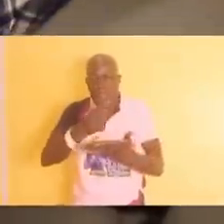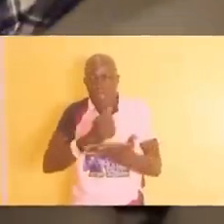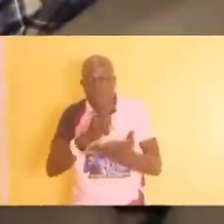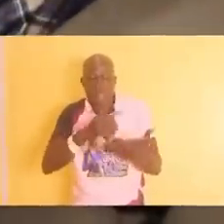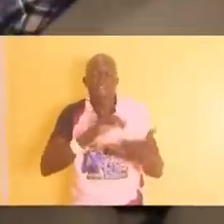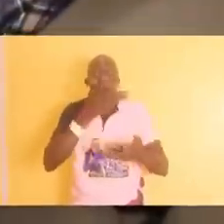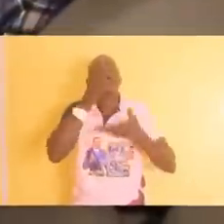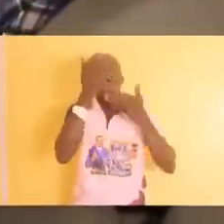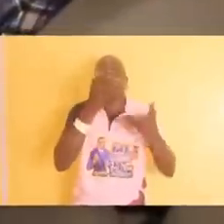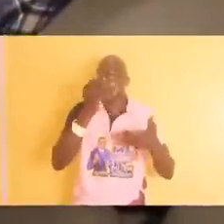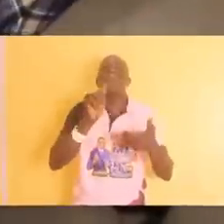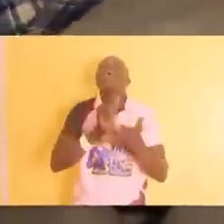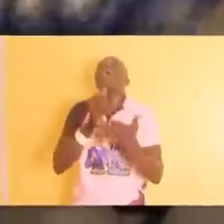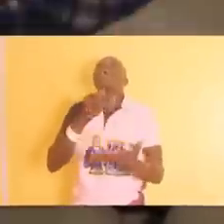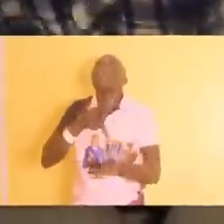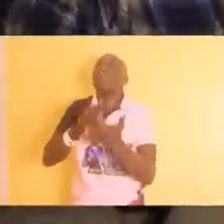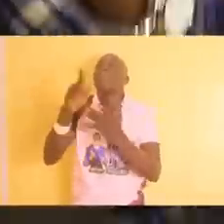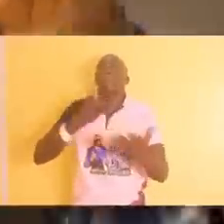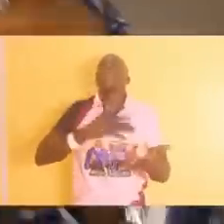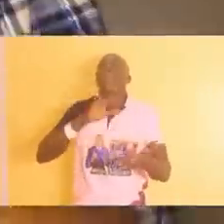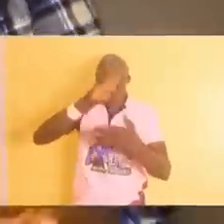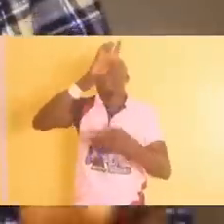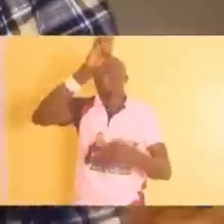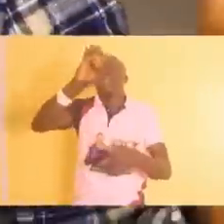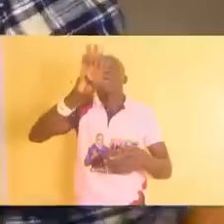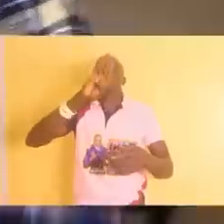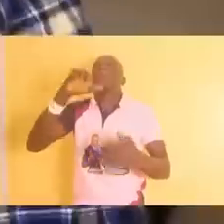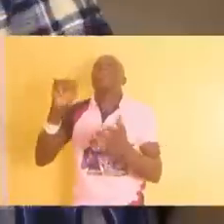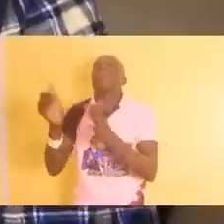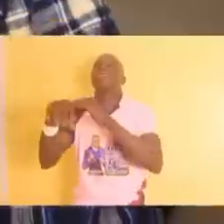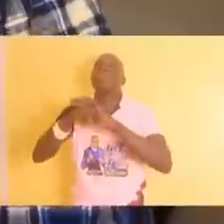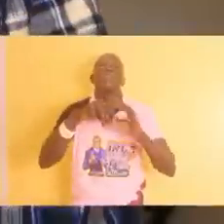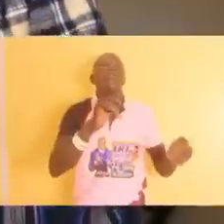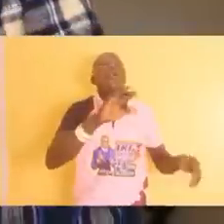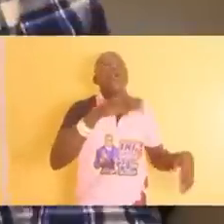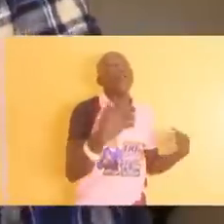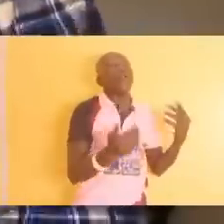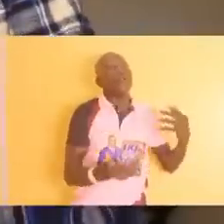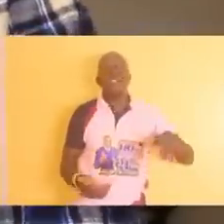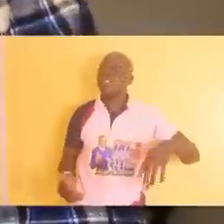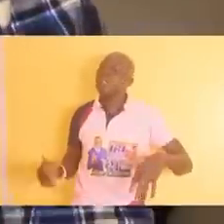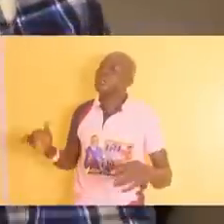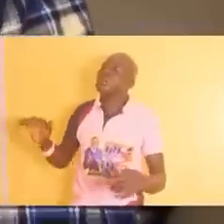amen you shout pay up my debt pray at the